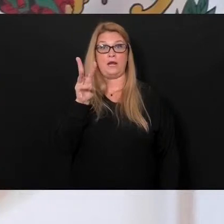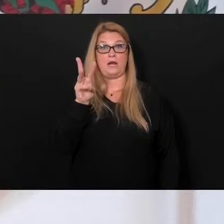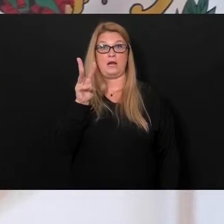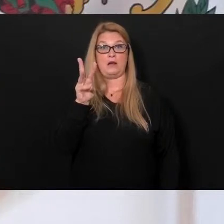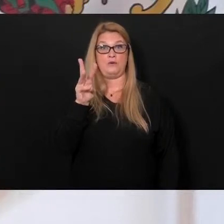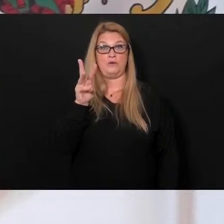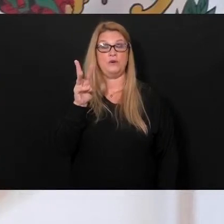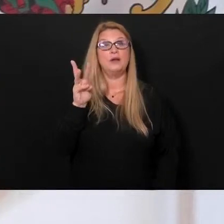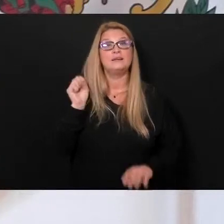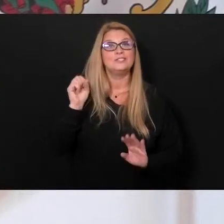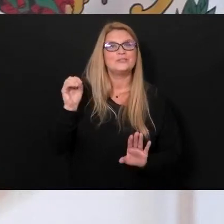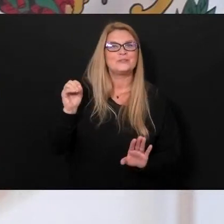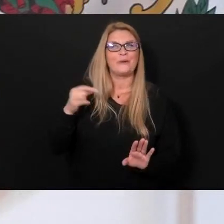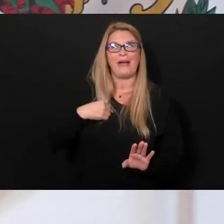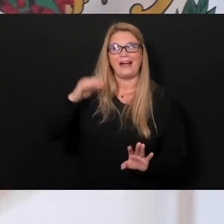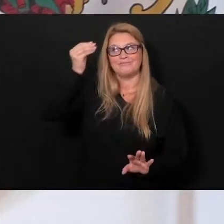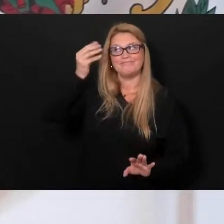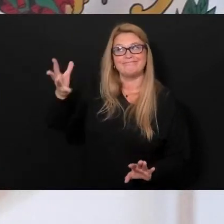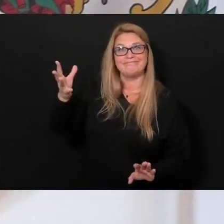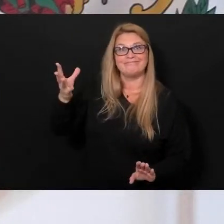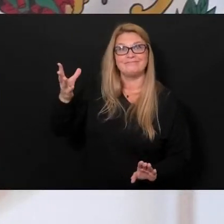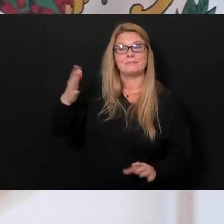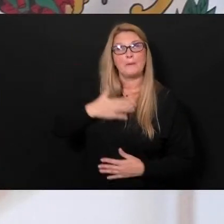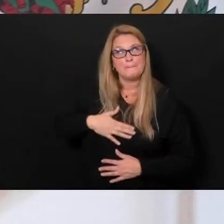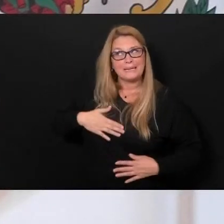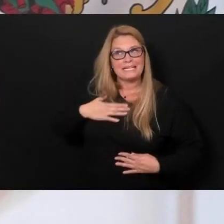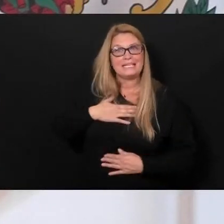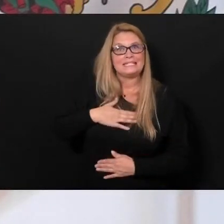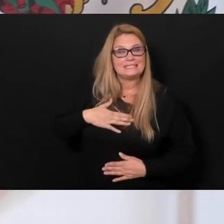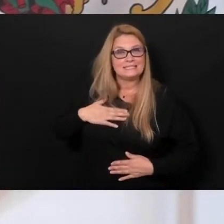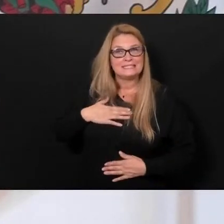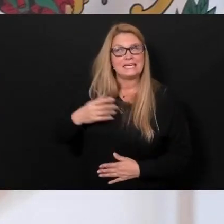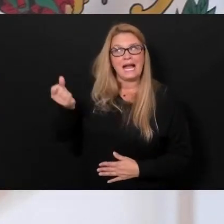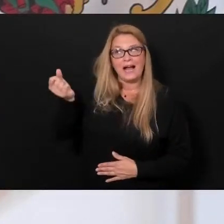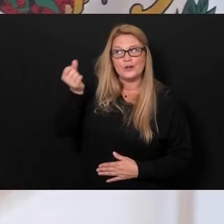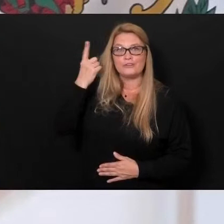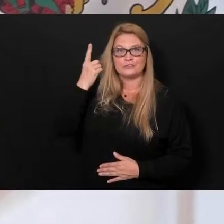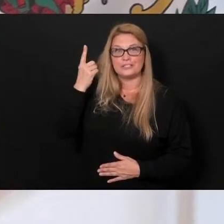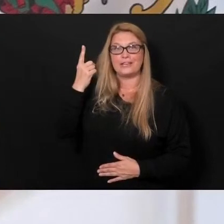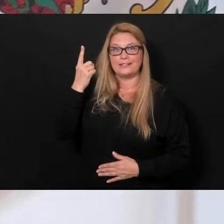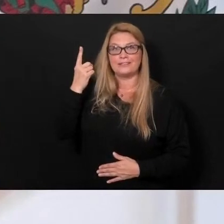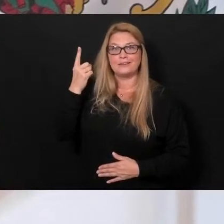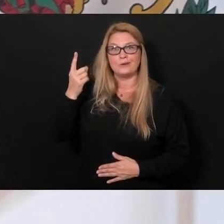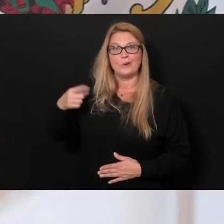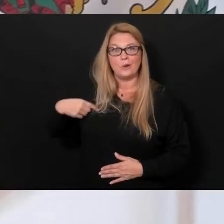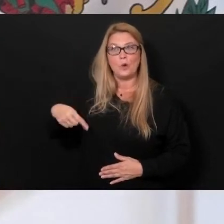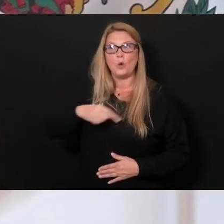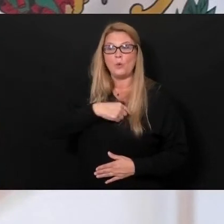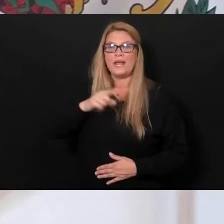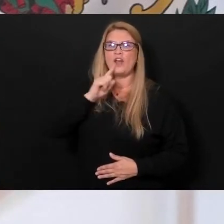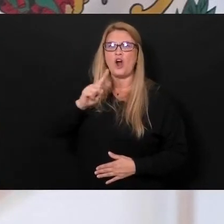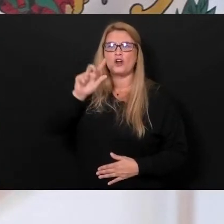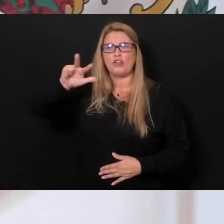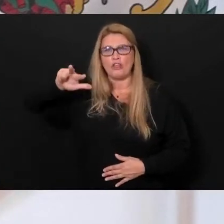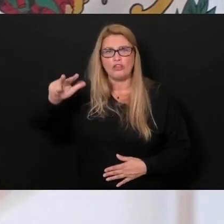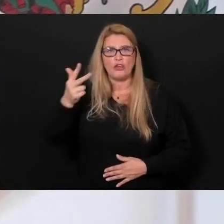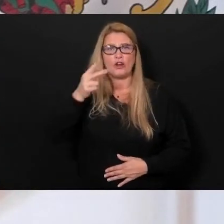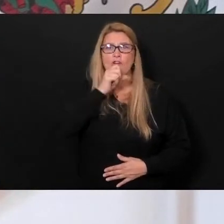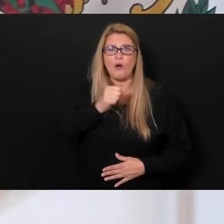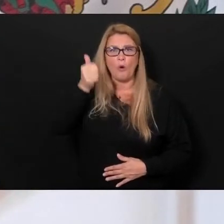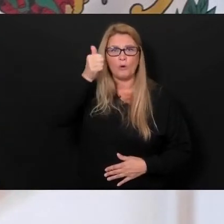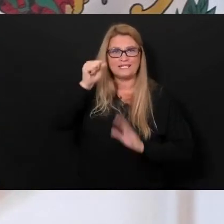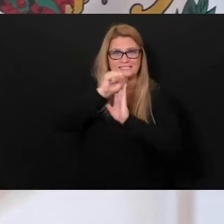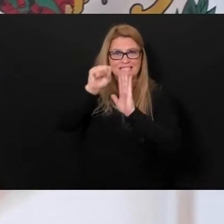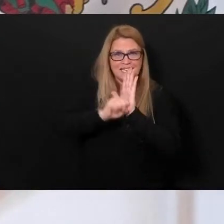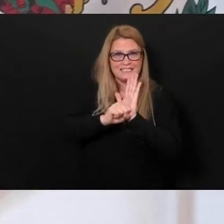said, Jeff, please understand that we are the third oldest state in the